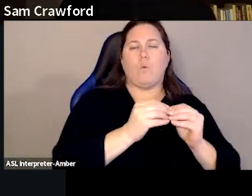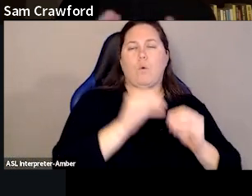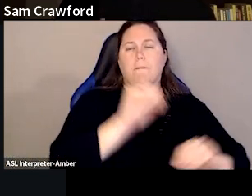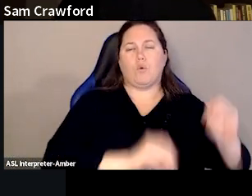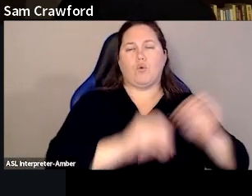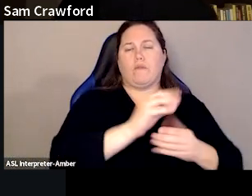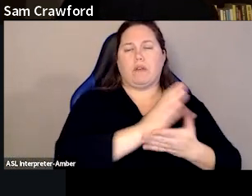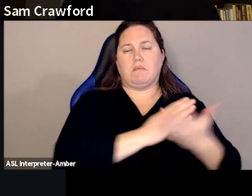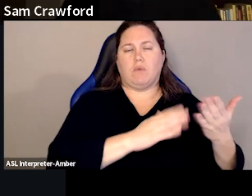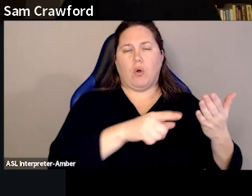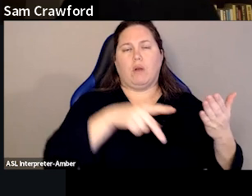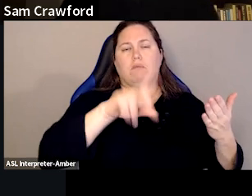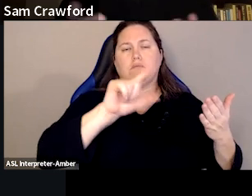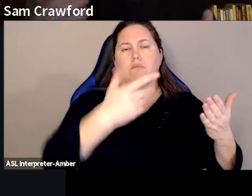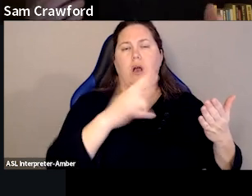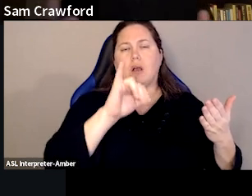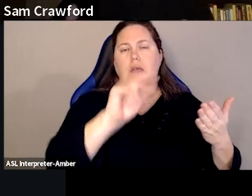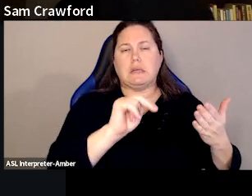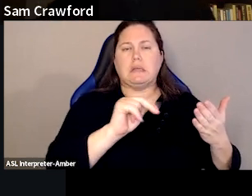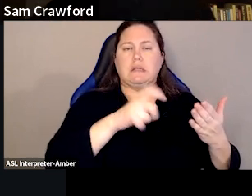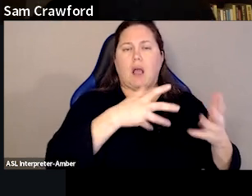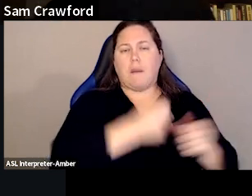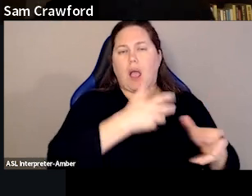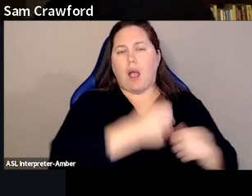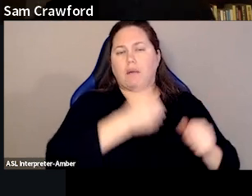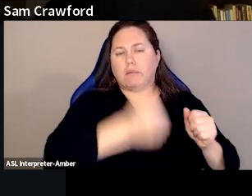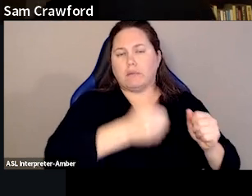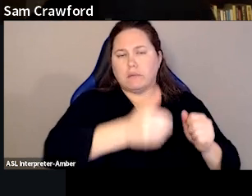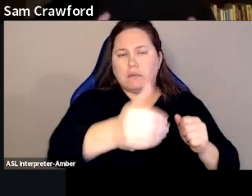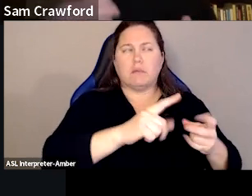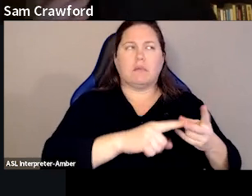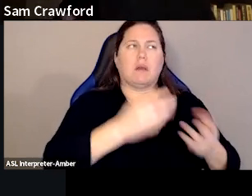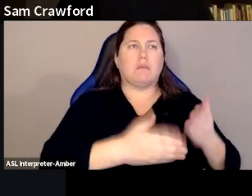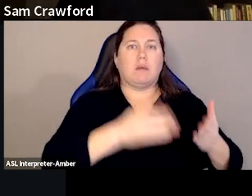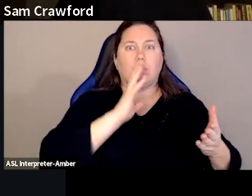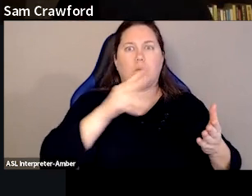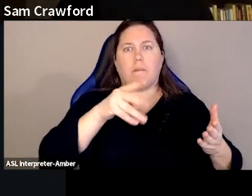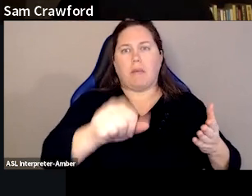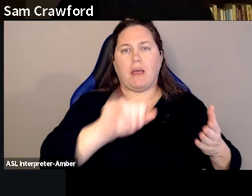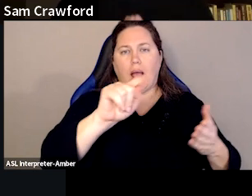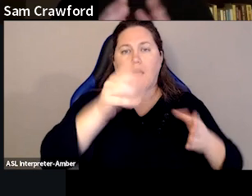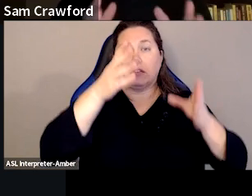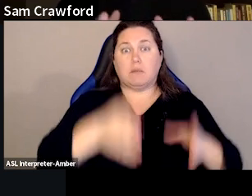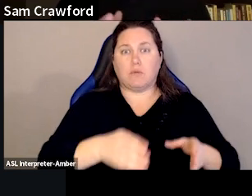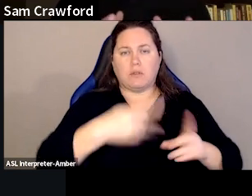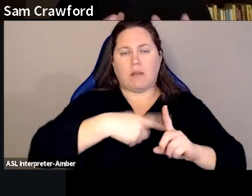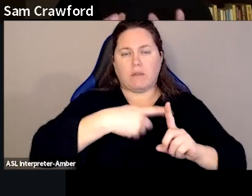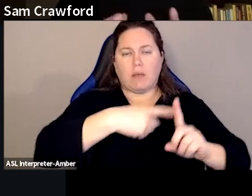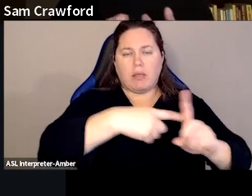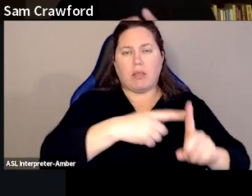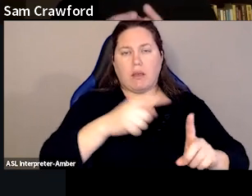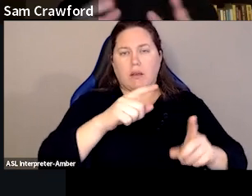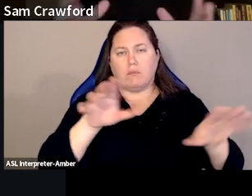update plugins quite often, and you may find yourself paying an IT person quite a hefty monthly fee just to make sure everything